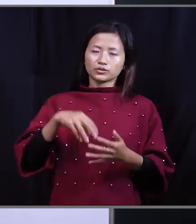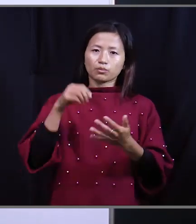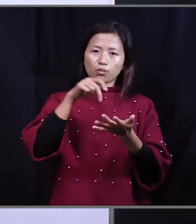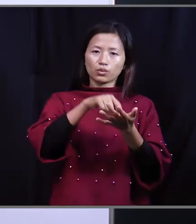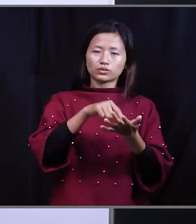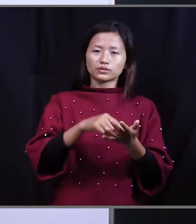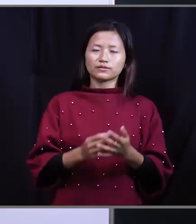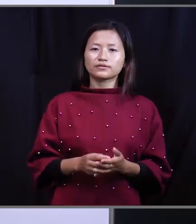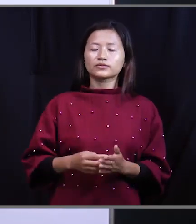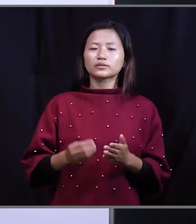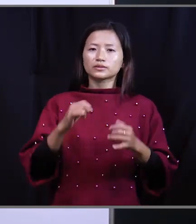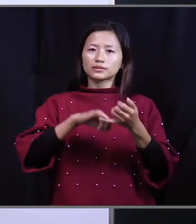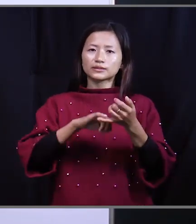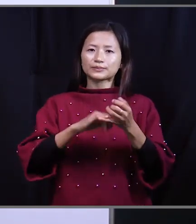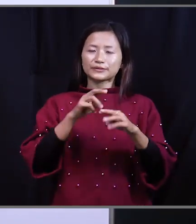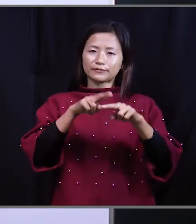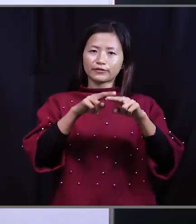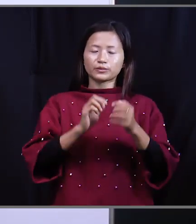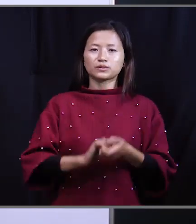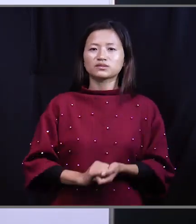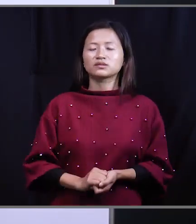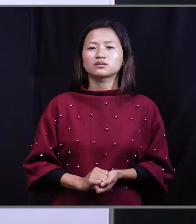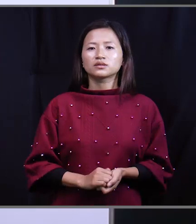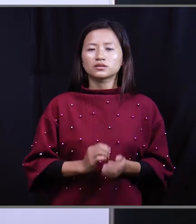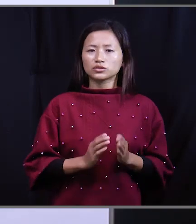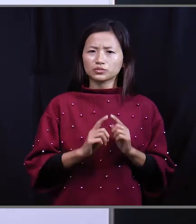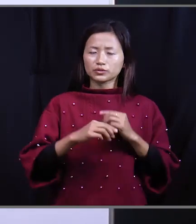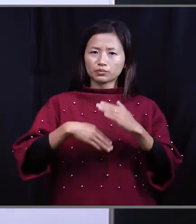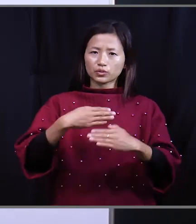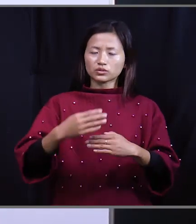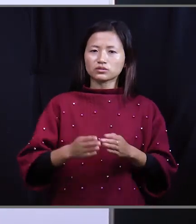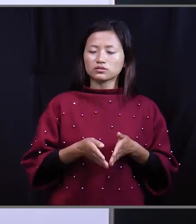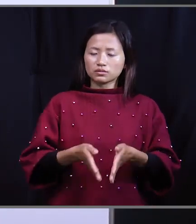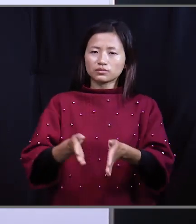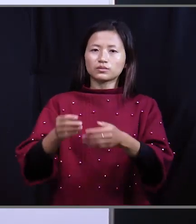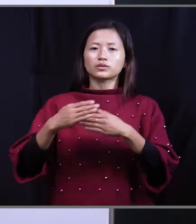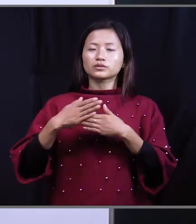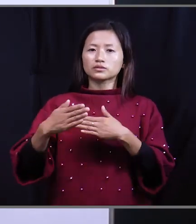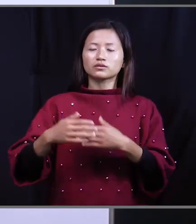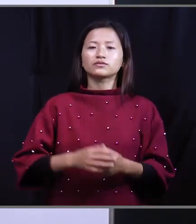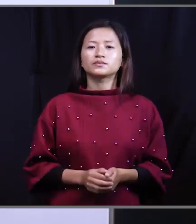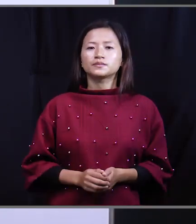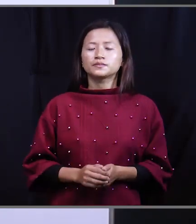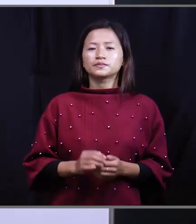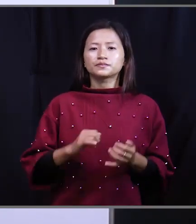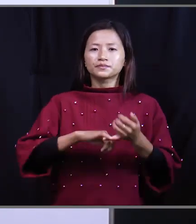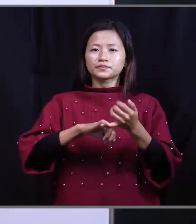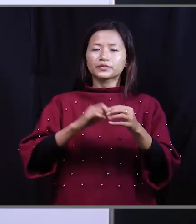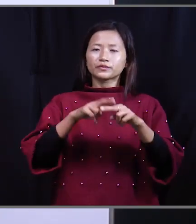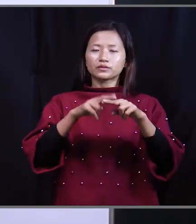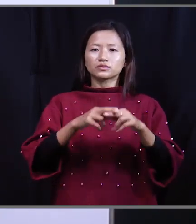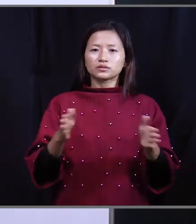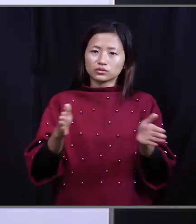by the spindle fibers. How? By the process of shortening of spindle fibers. That means the spindle fibers will